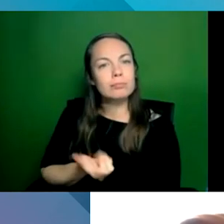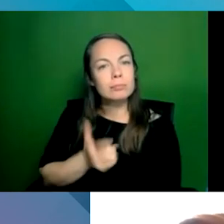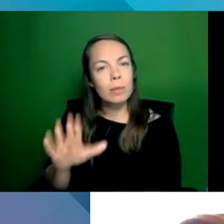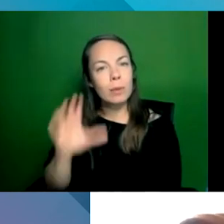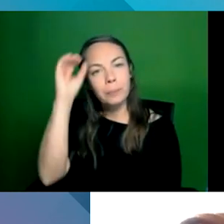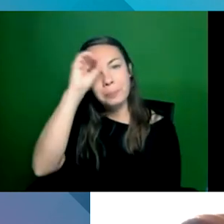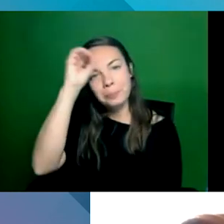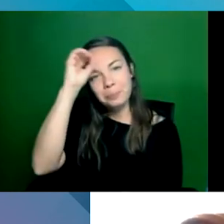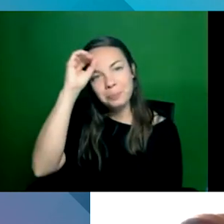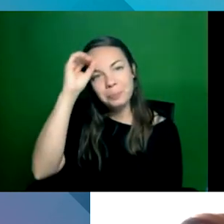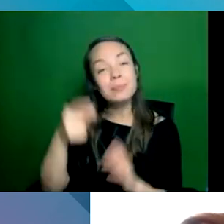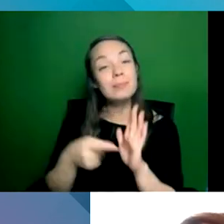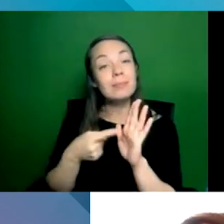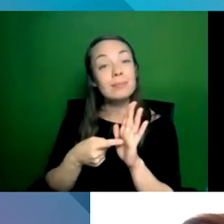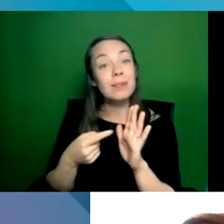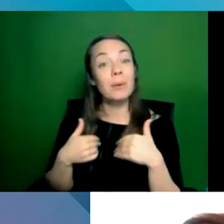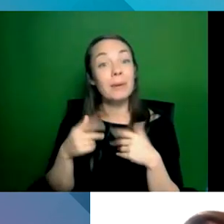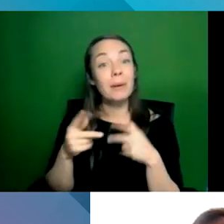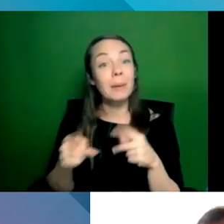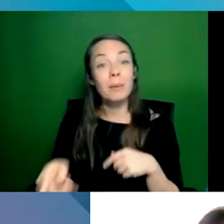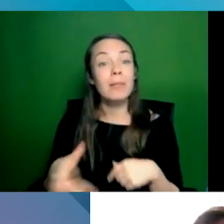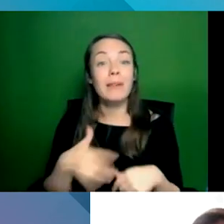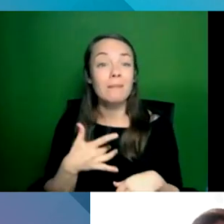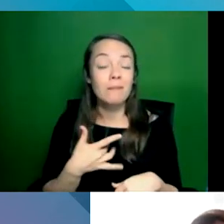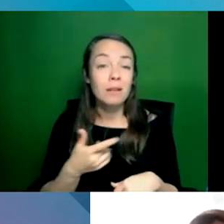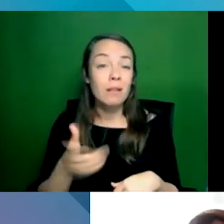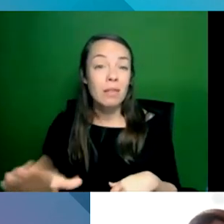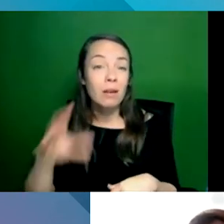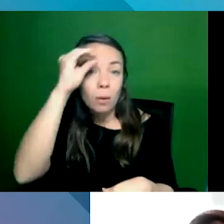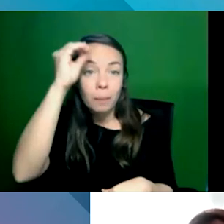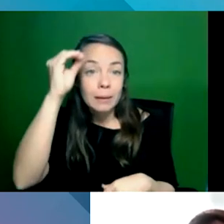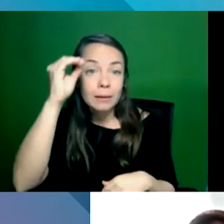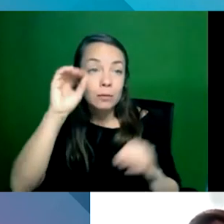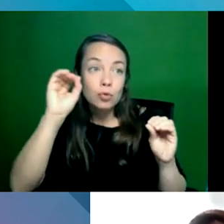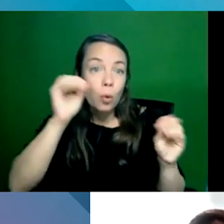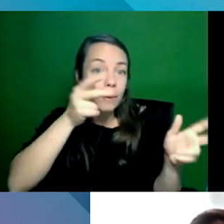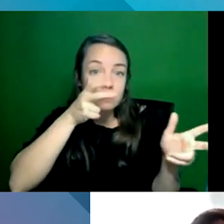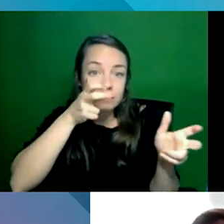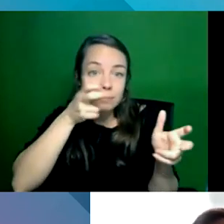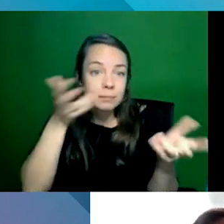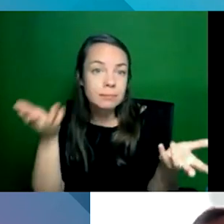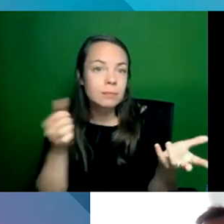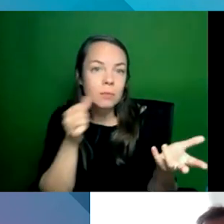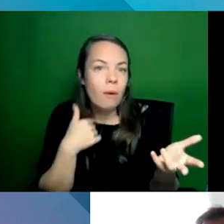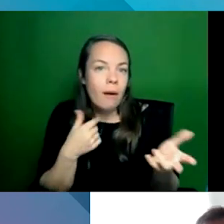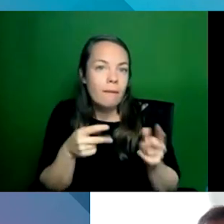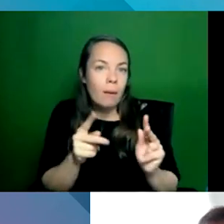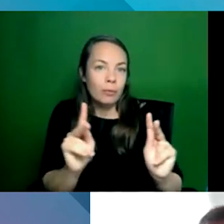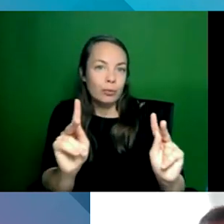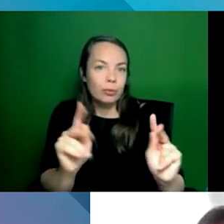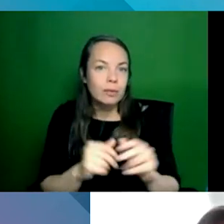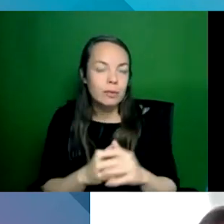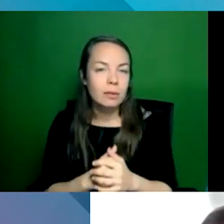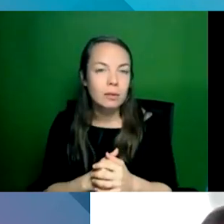happens with our young folks is that they don't feel heard. They don't feel that they have the opportunity to be heard or that their opinions